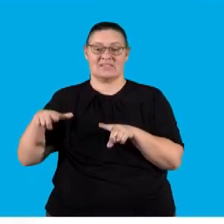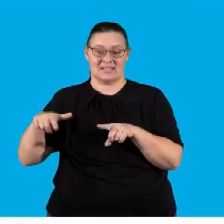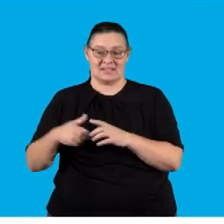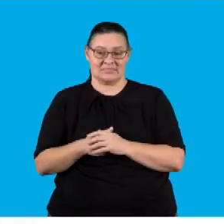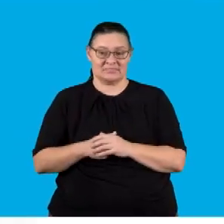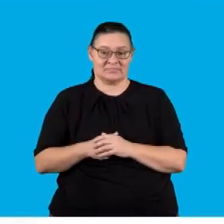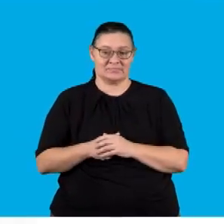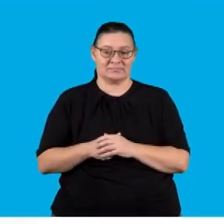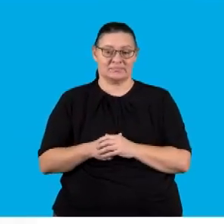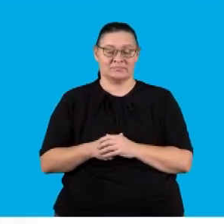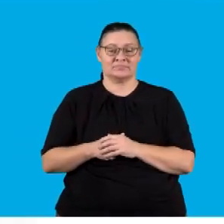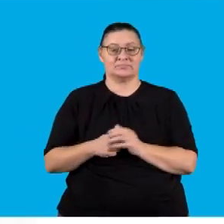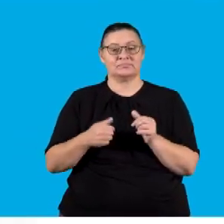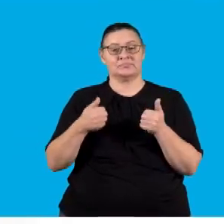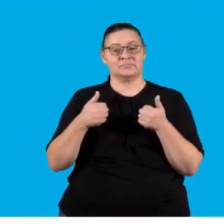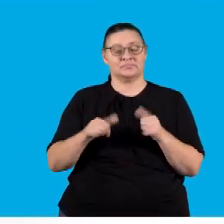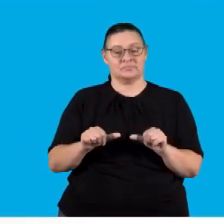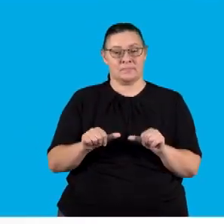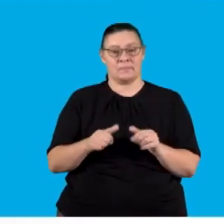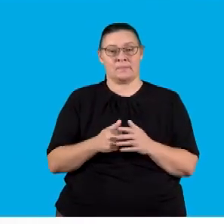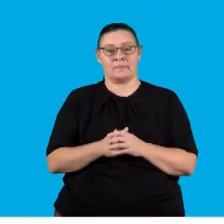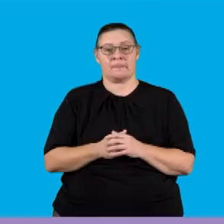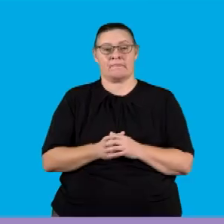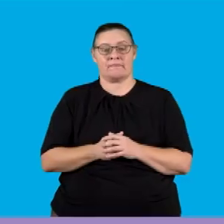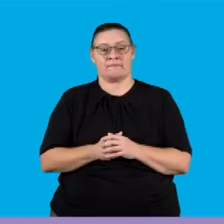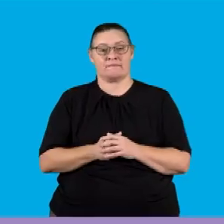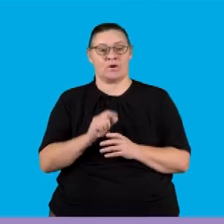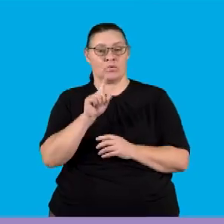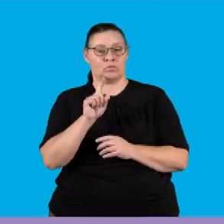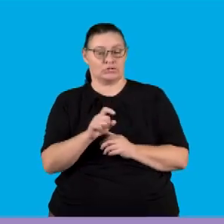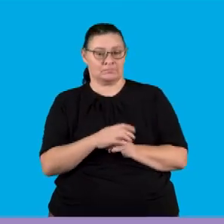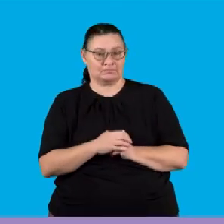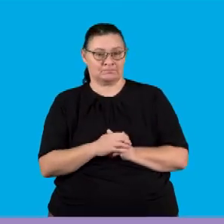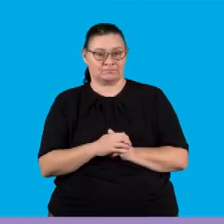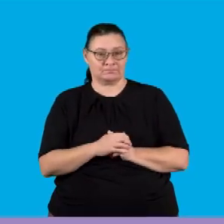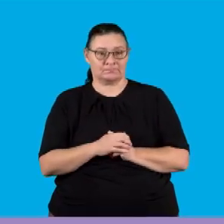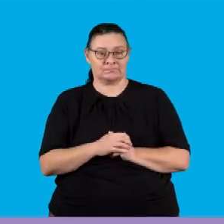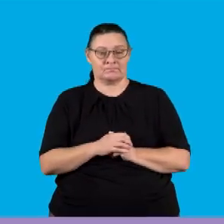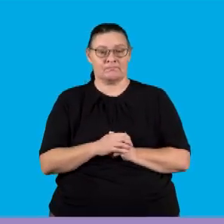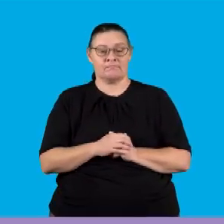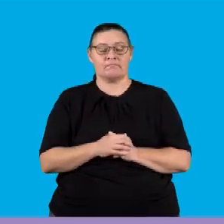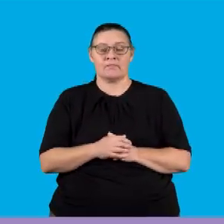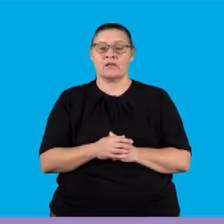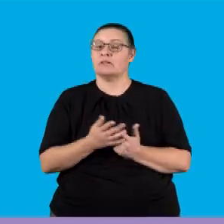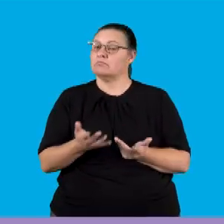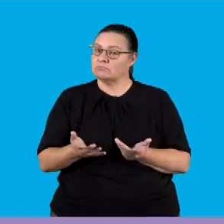is equals to 17. Let's move on to our next question.